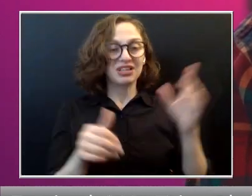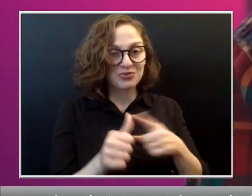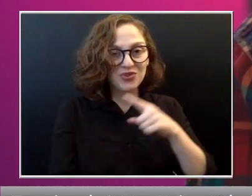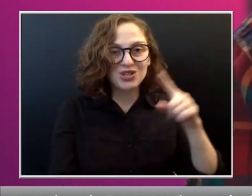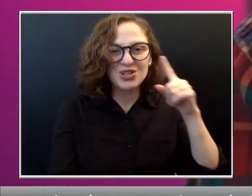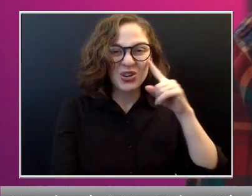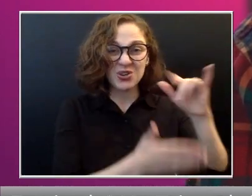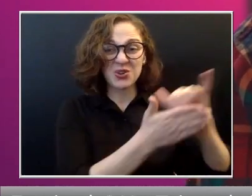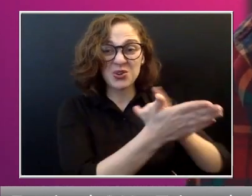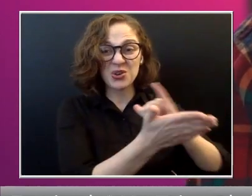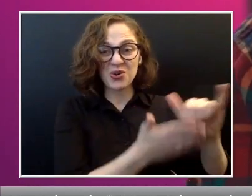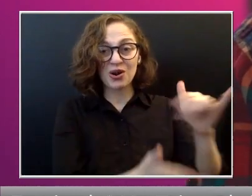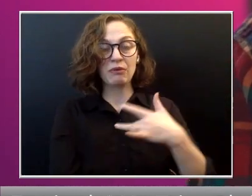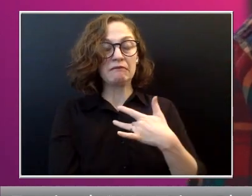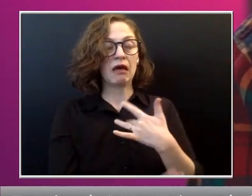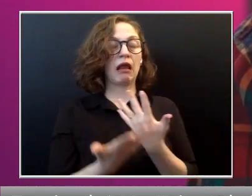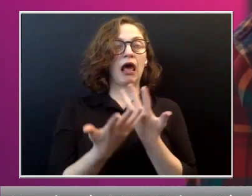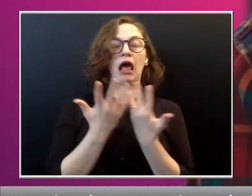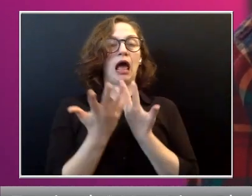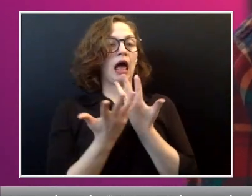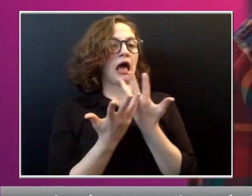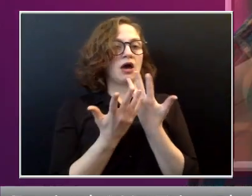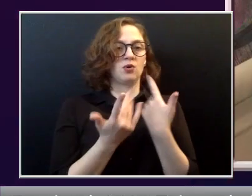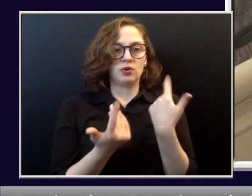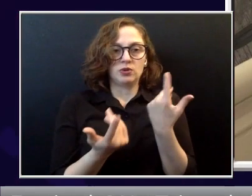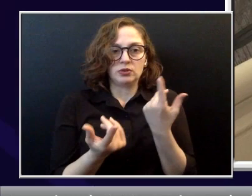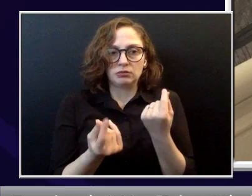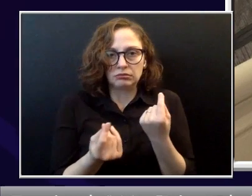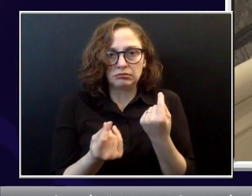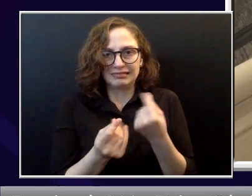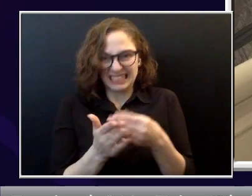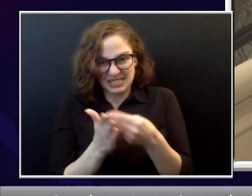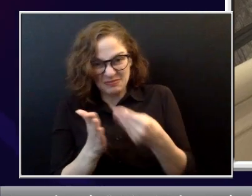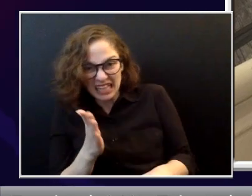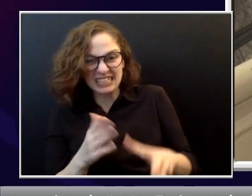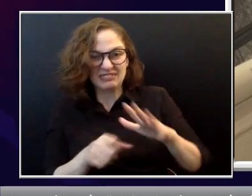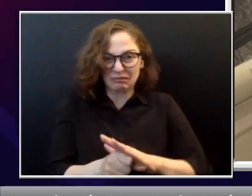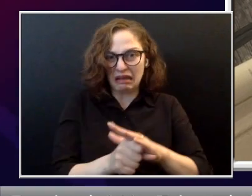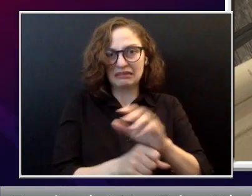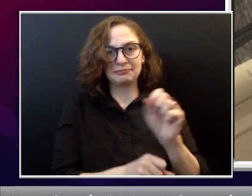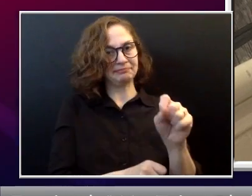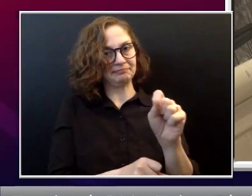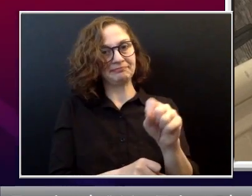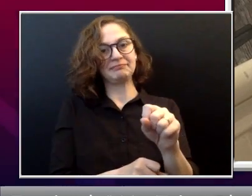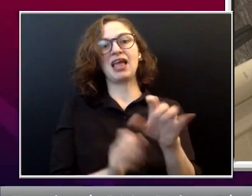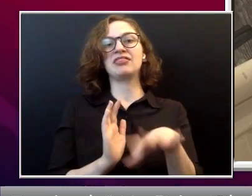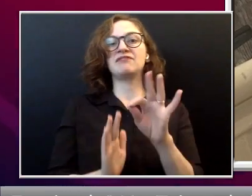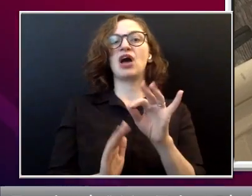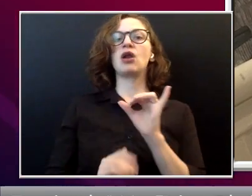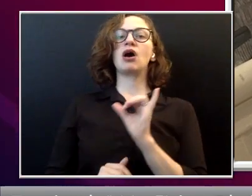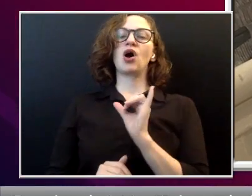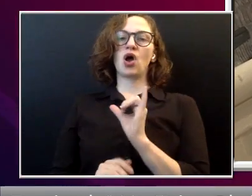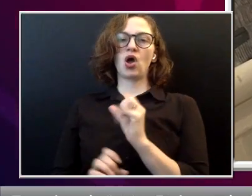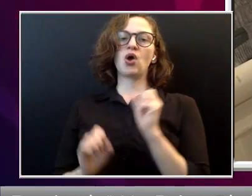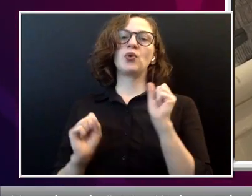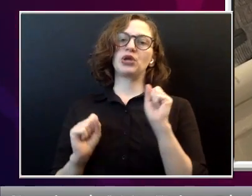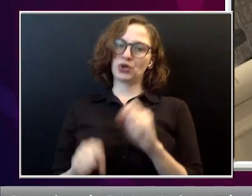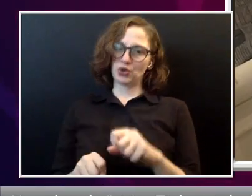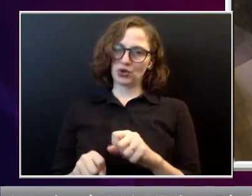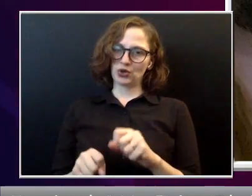Yeah. Stressful. And then to find out that we could get this close to somebody that's specializing